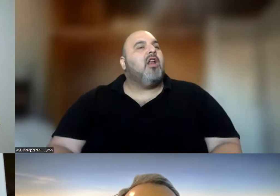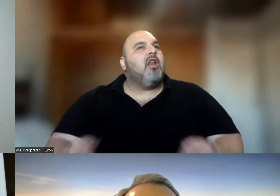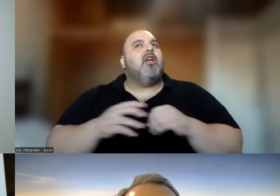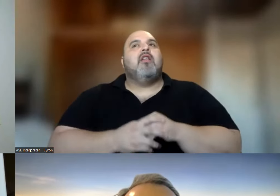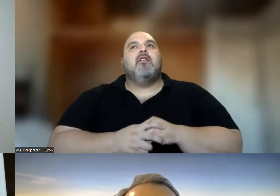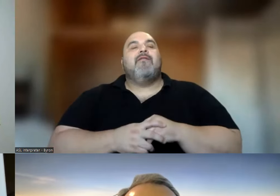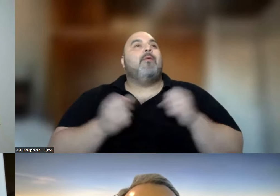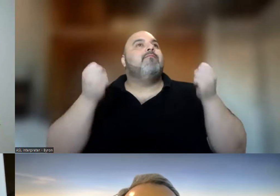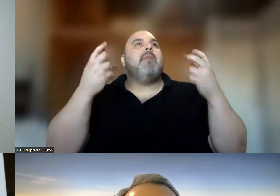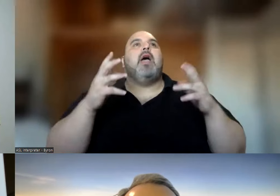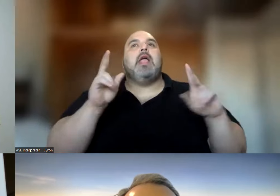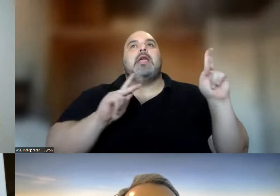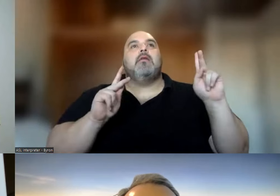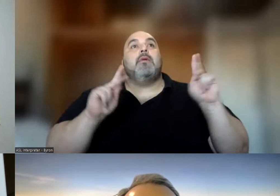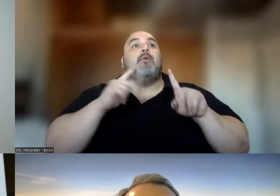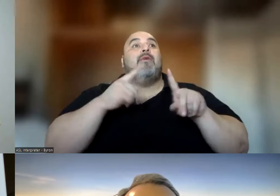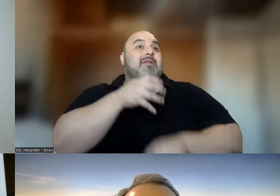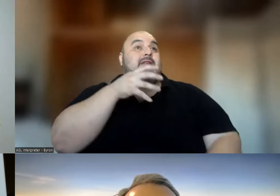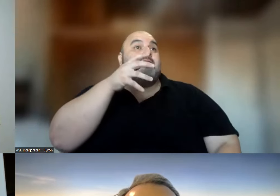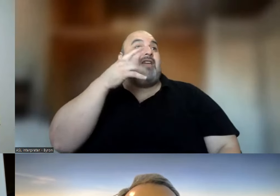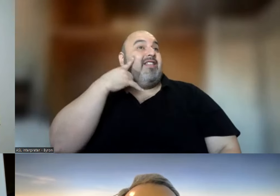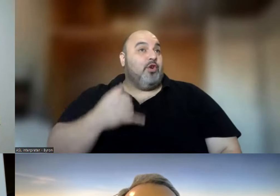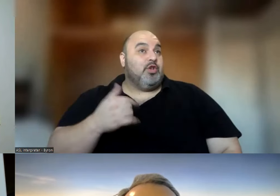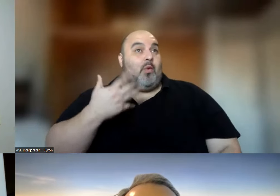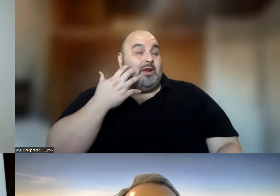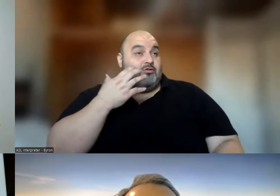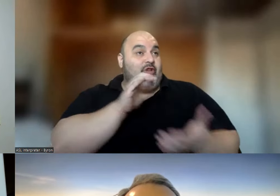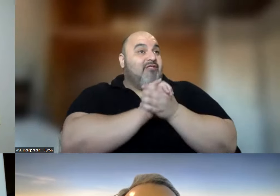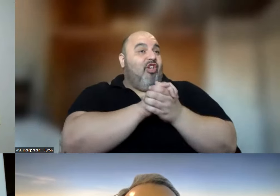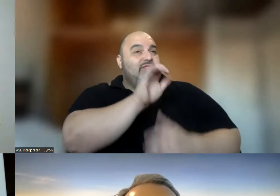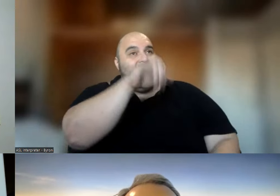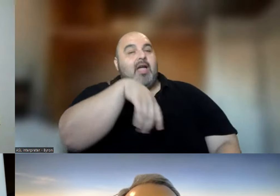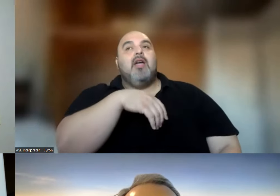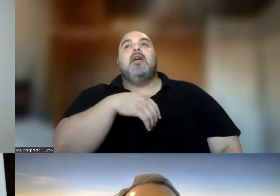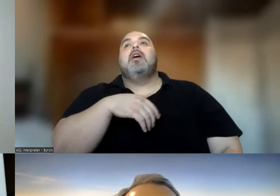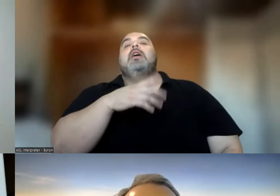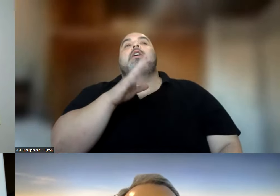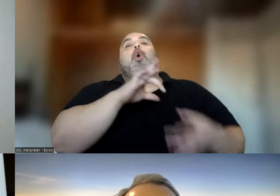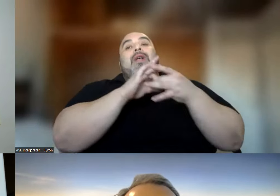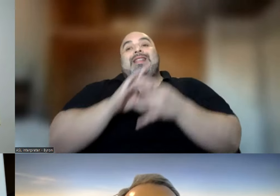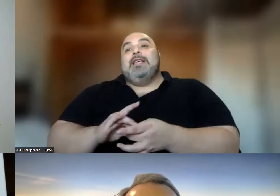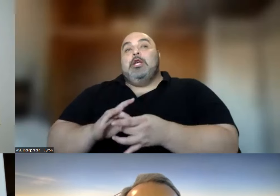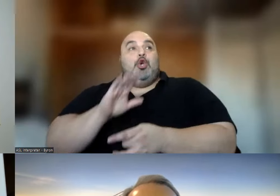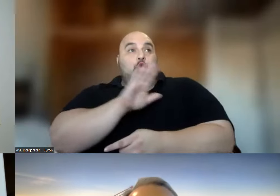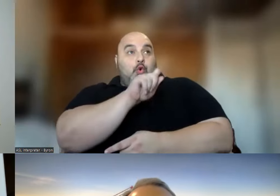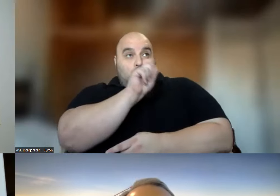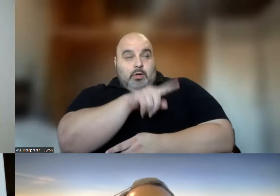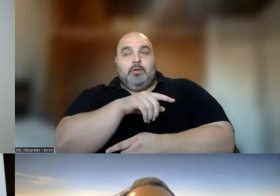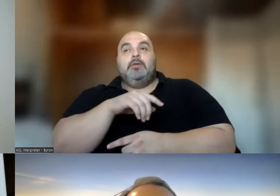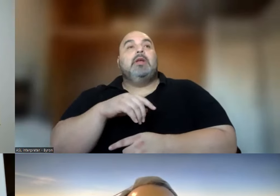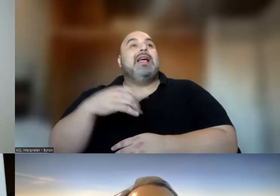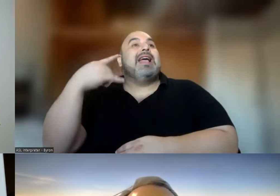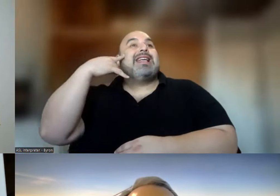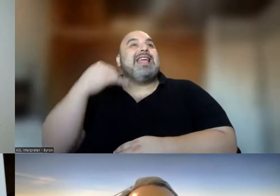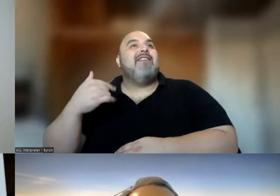many Californians. So just want to acknowledge that. In relation to your question, first, California has